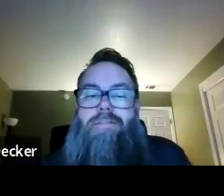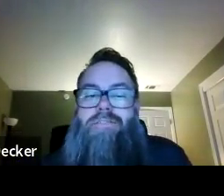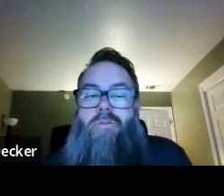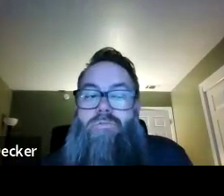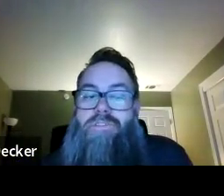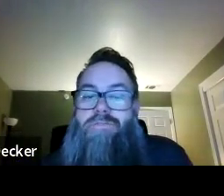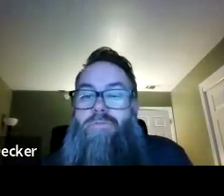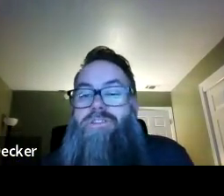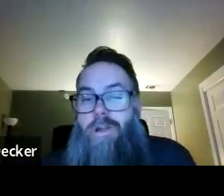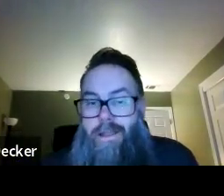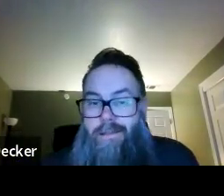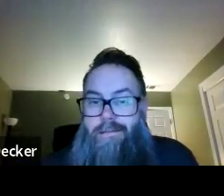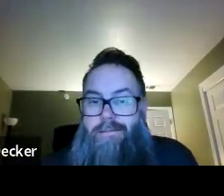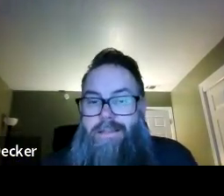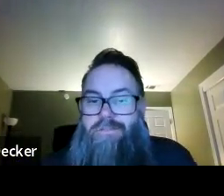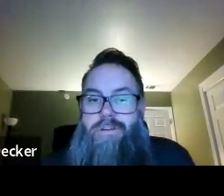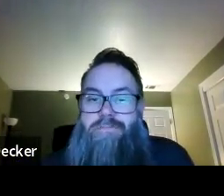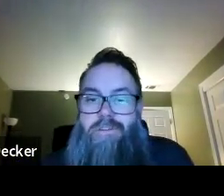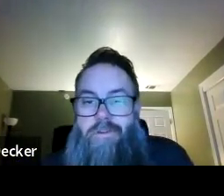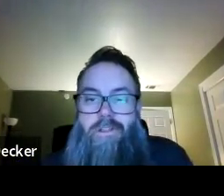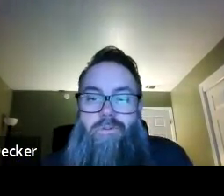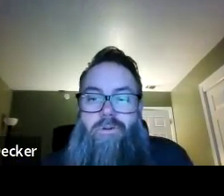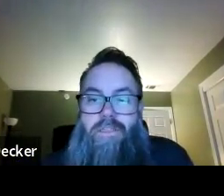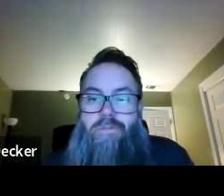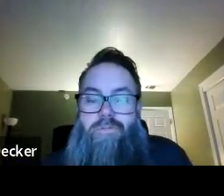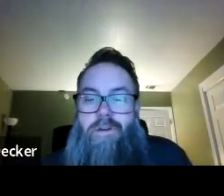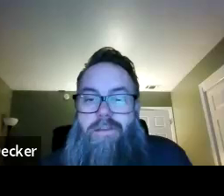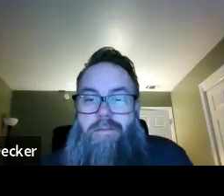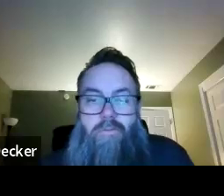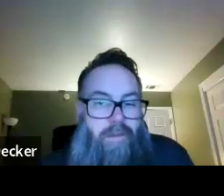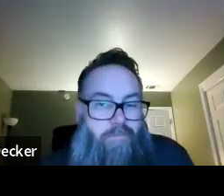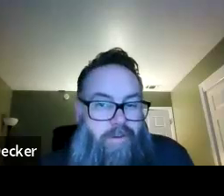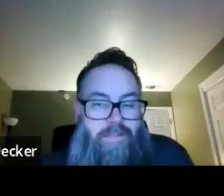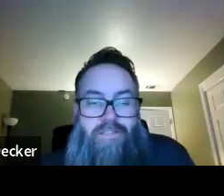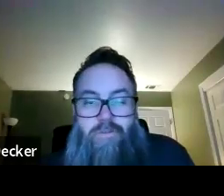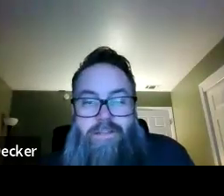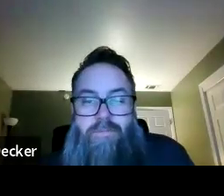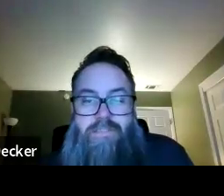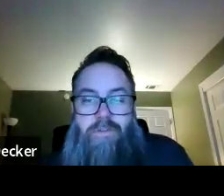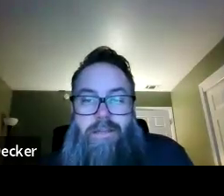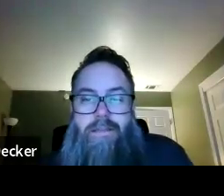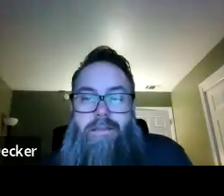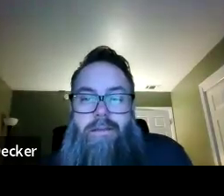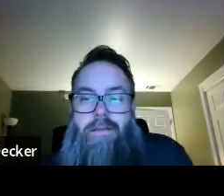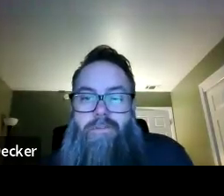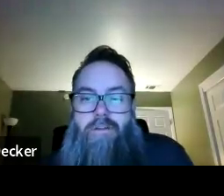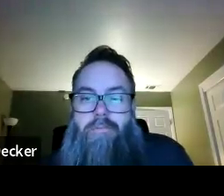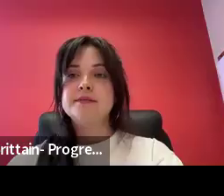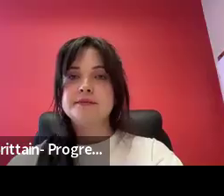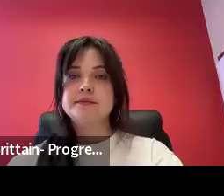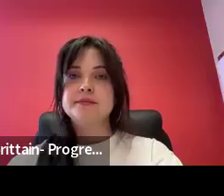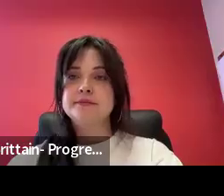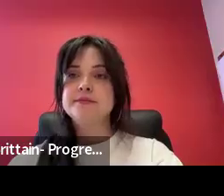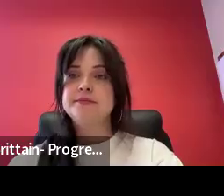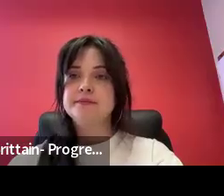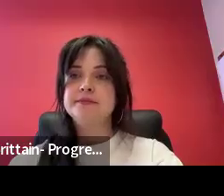doing. And so this is free training that is going to be available. I think we may be funding this through HCBS funding, if I